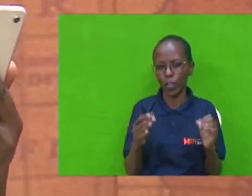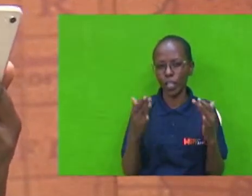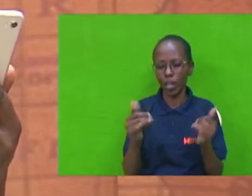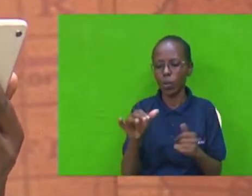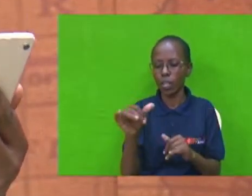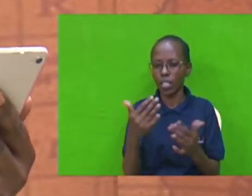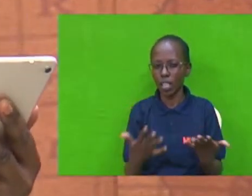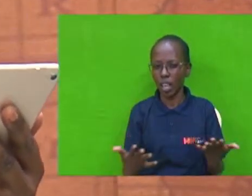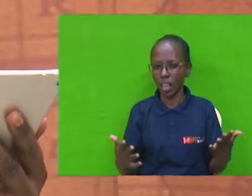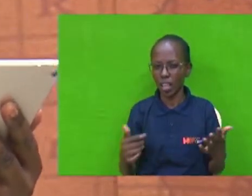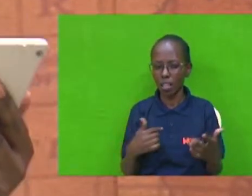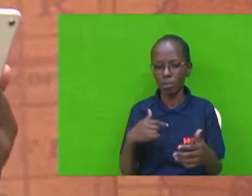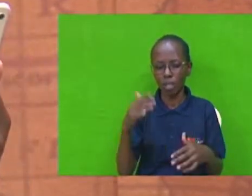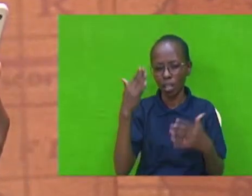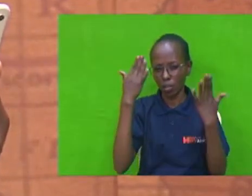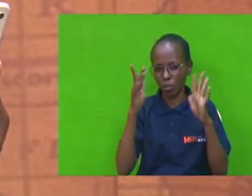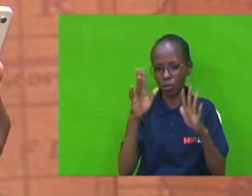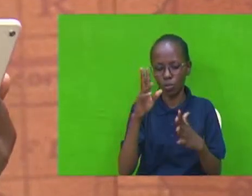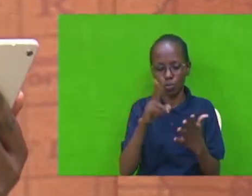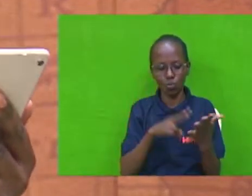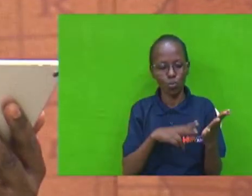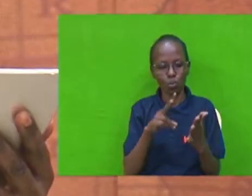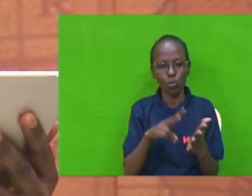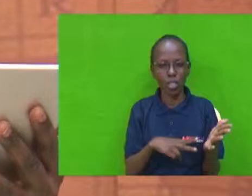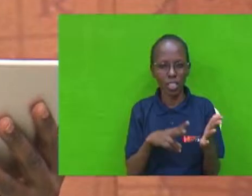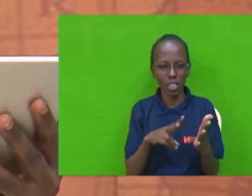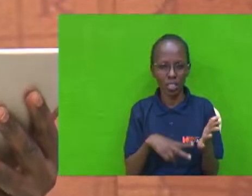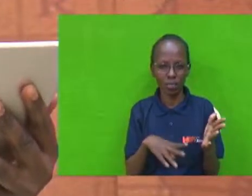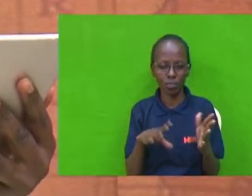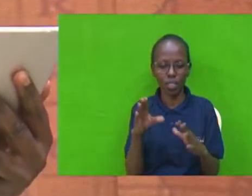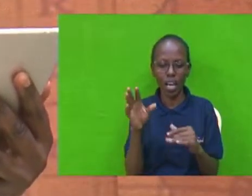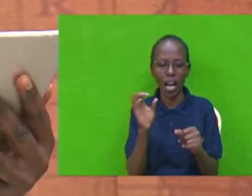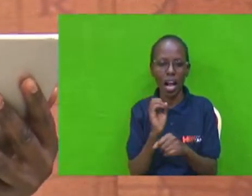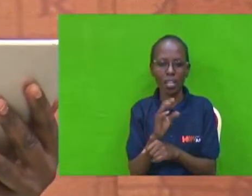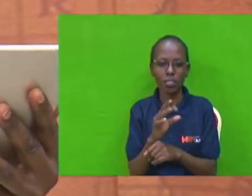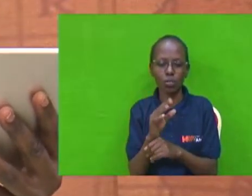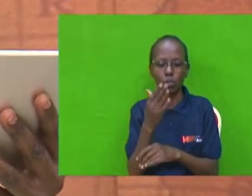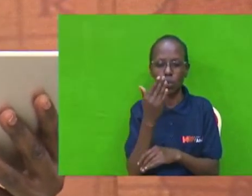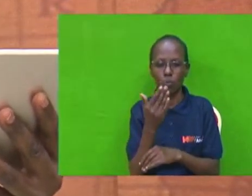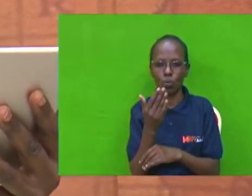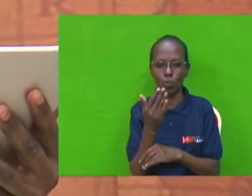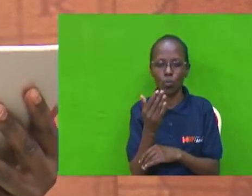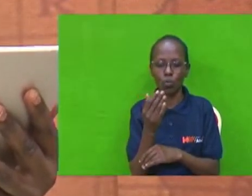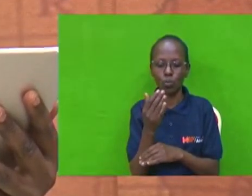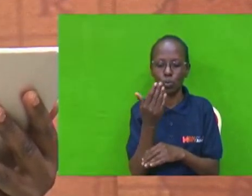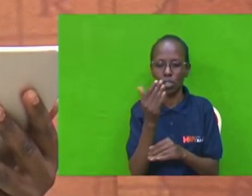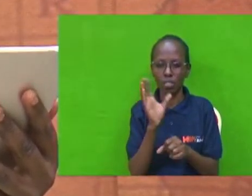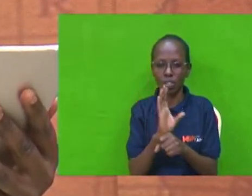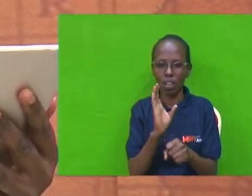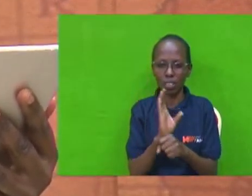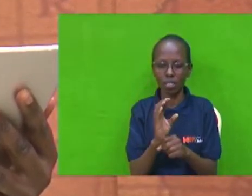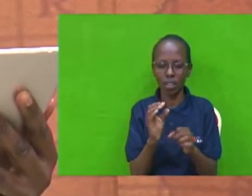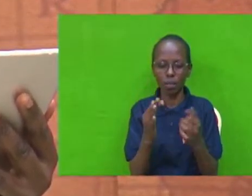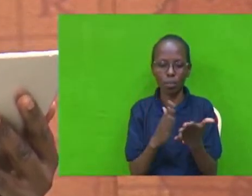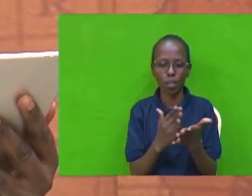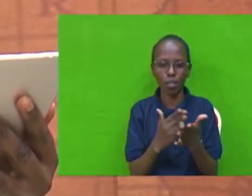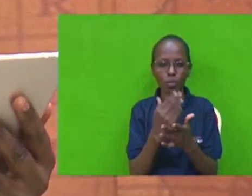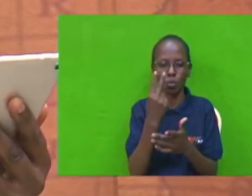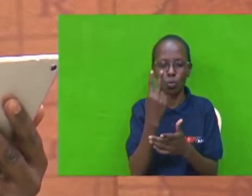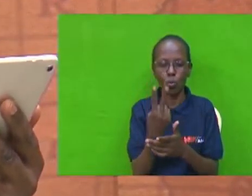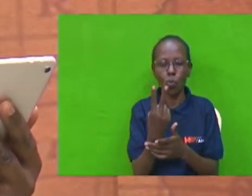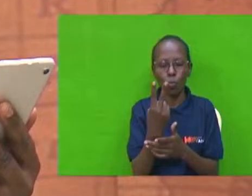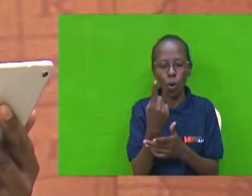jambo sijui kama mtanikubali nisome Councils kidogo. Kuna hii roho ya unabii, Councils to the Church, page 143 paragraph